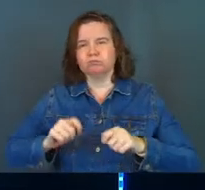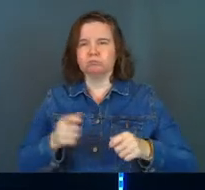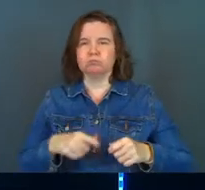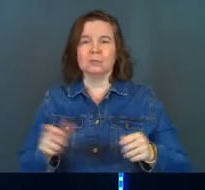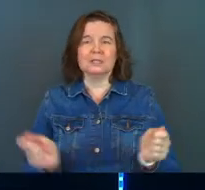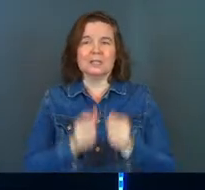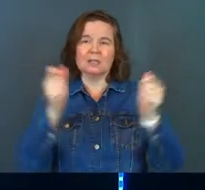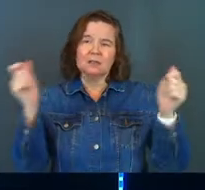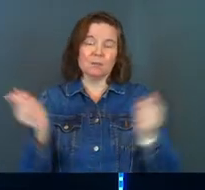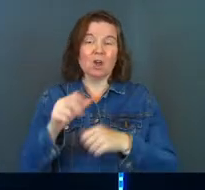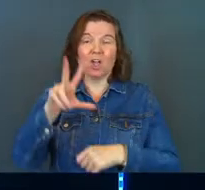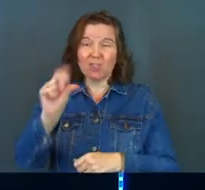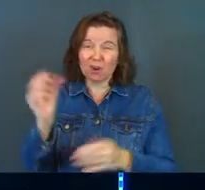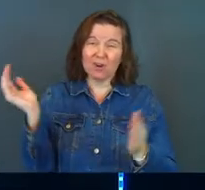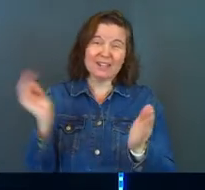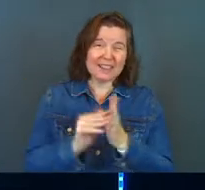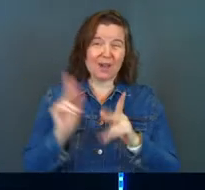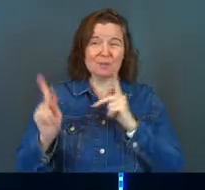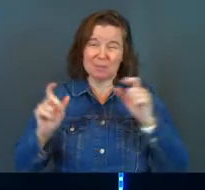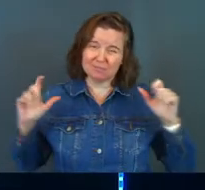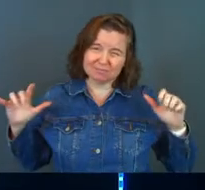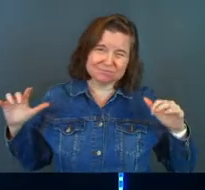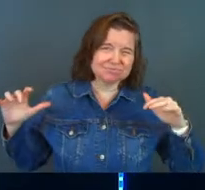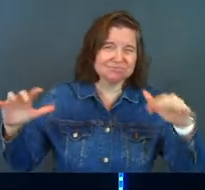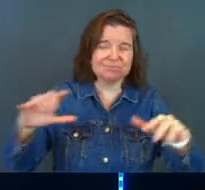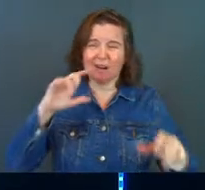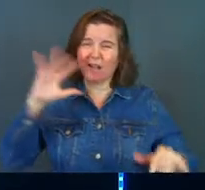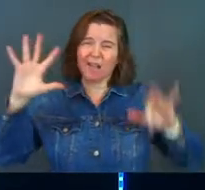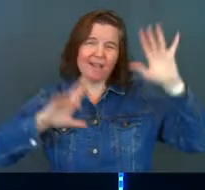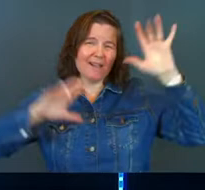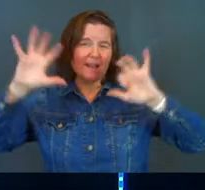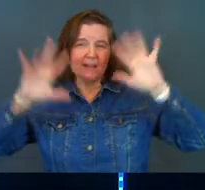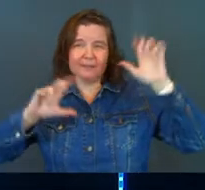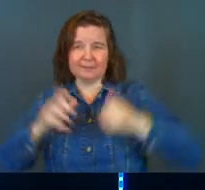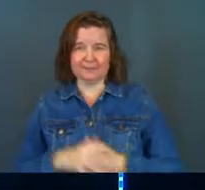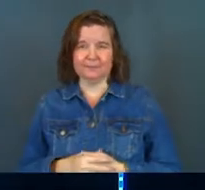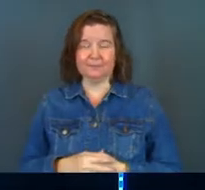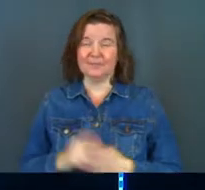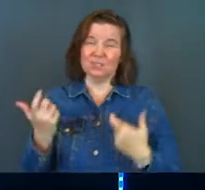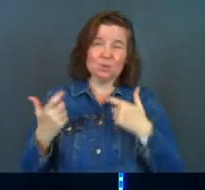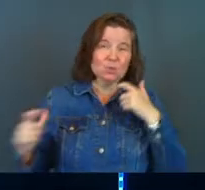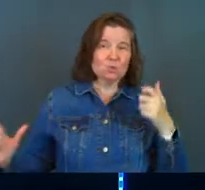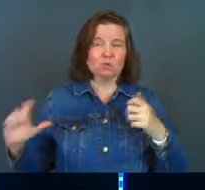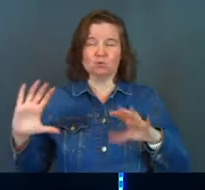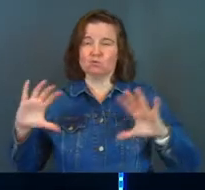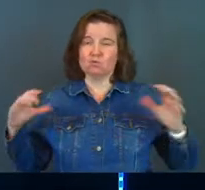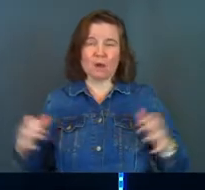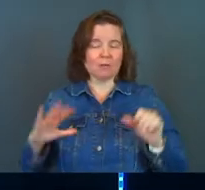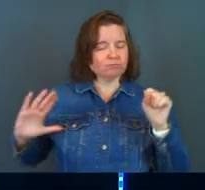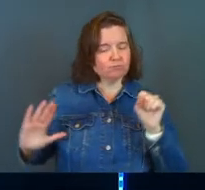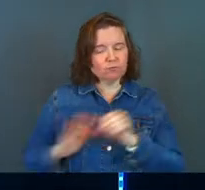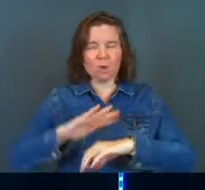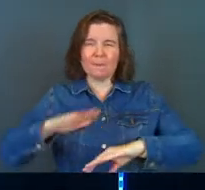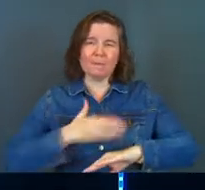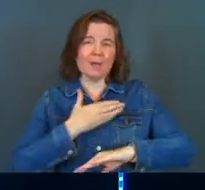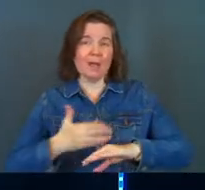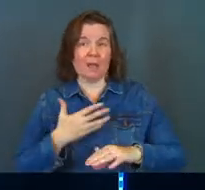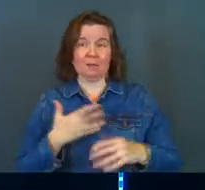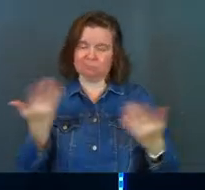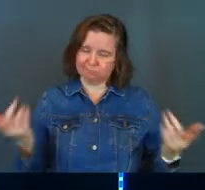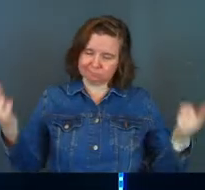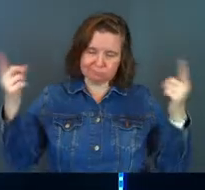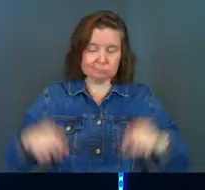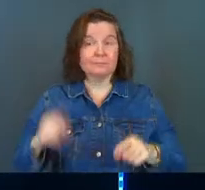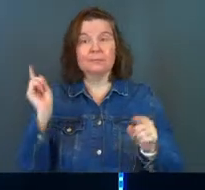and cymbals. 30,000 people losing their minds. Huge crowd, full band, it's